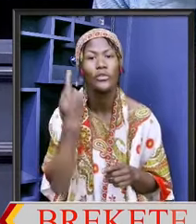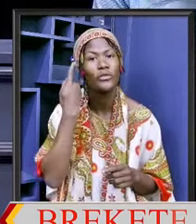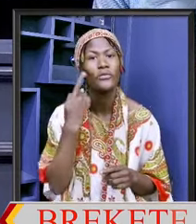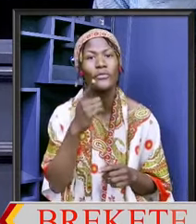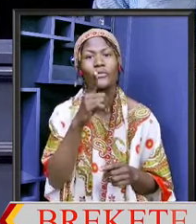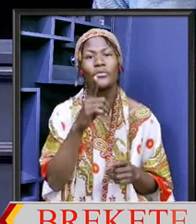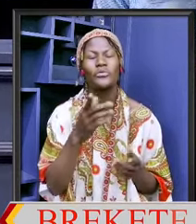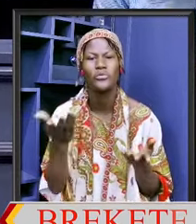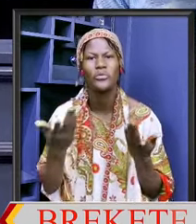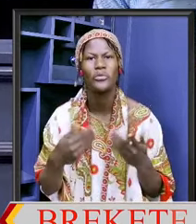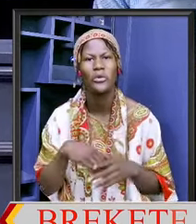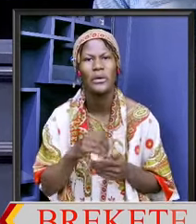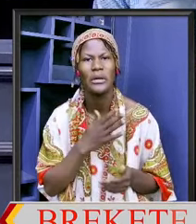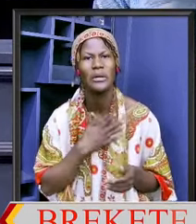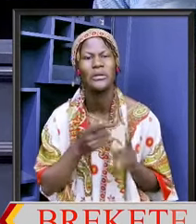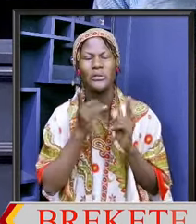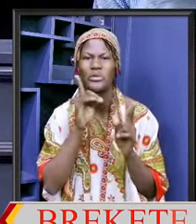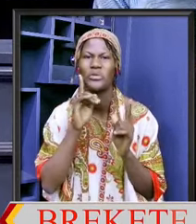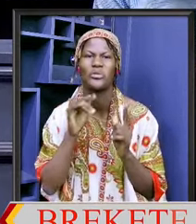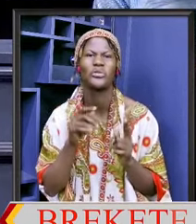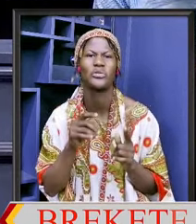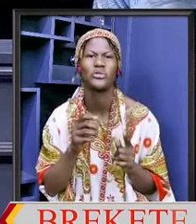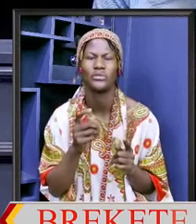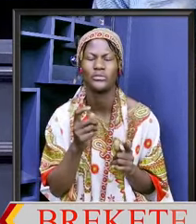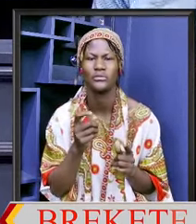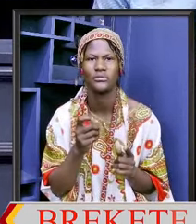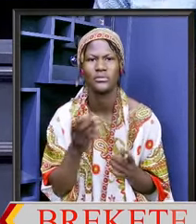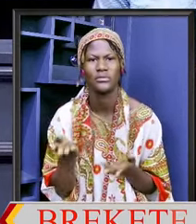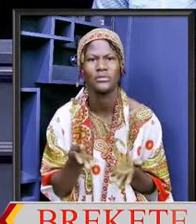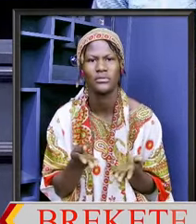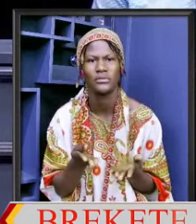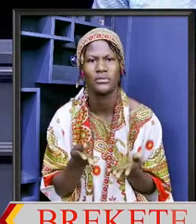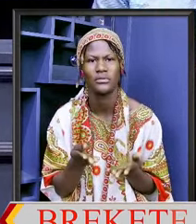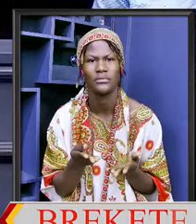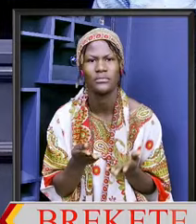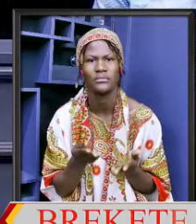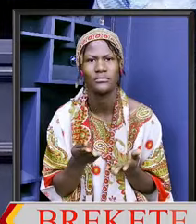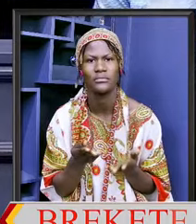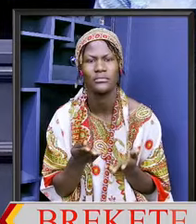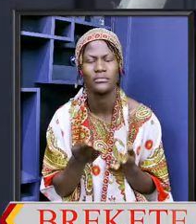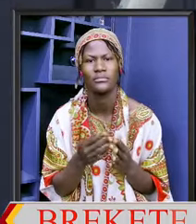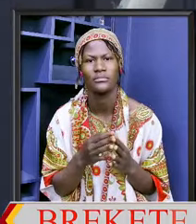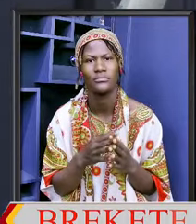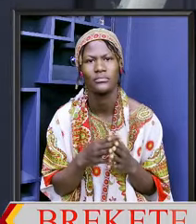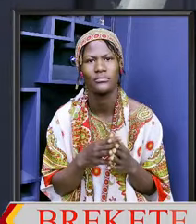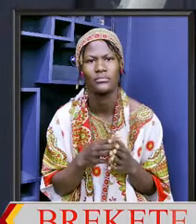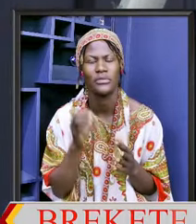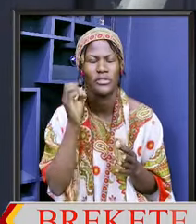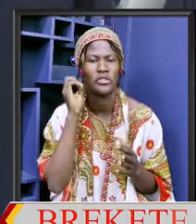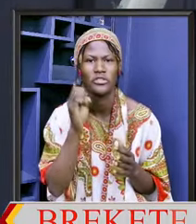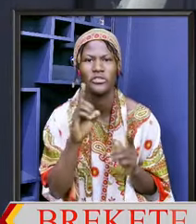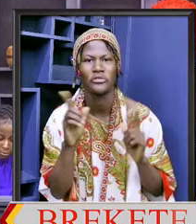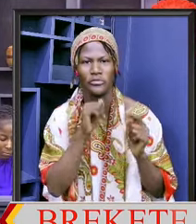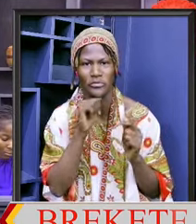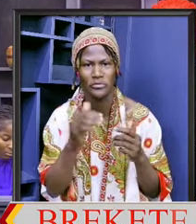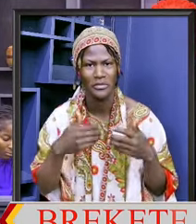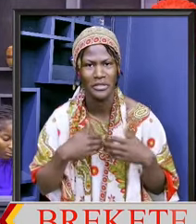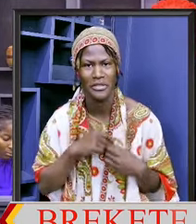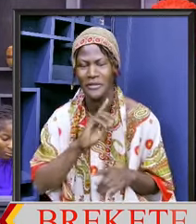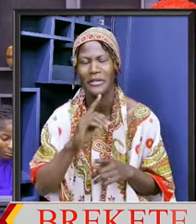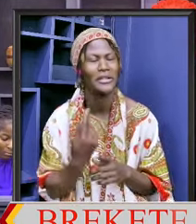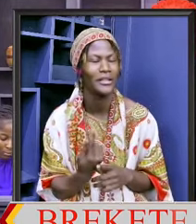begin talk, waiting. She did talk now. It shocked me. She get person number. She don't get somebody get number. Just